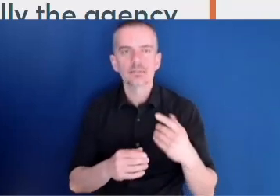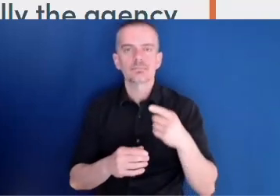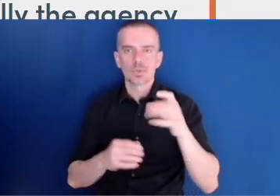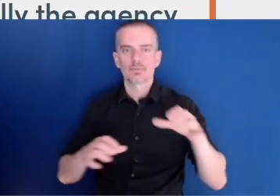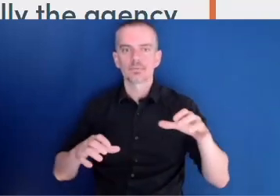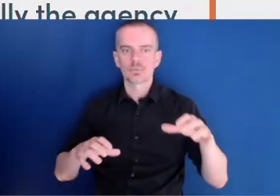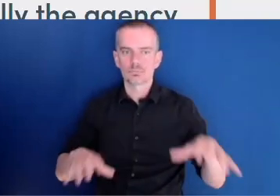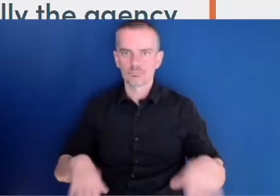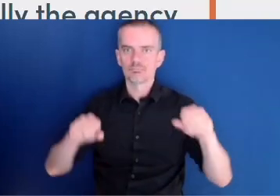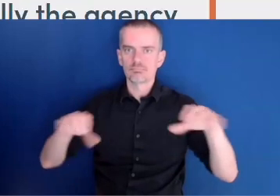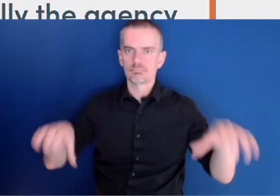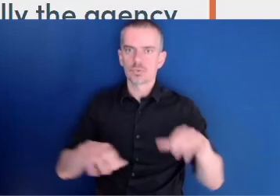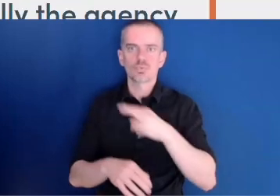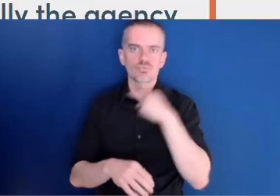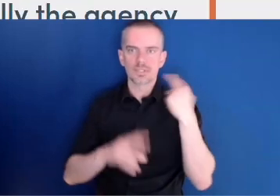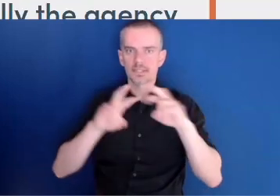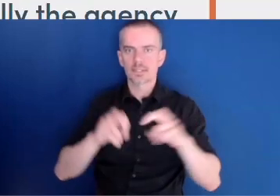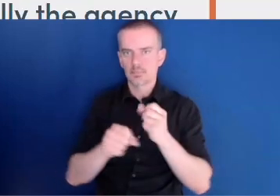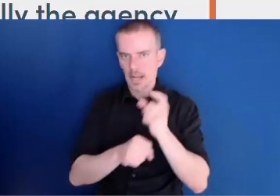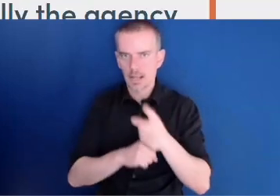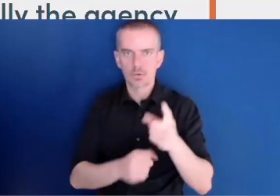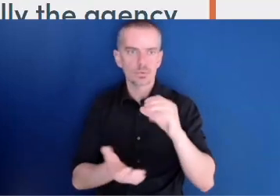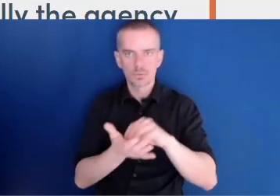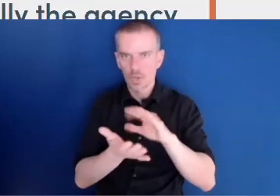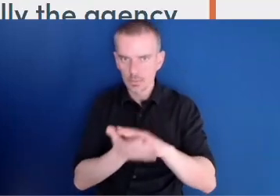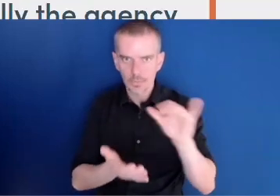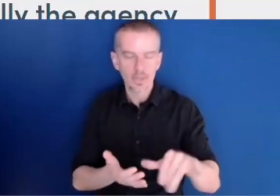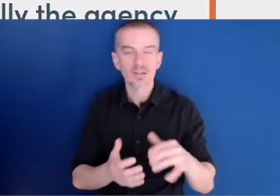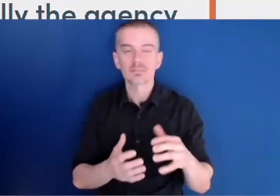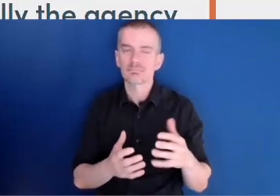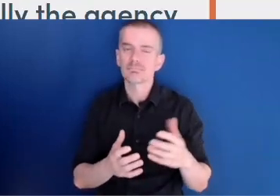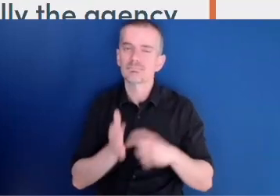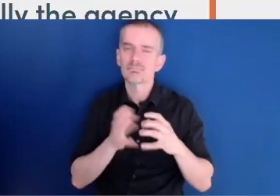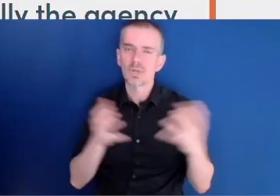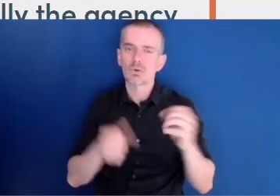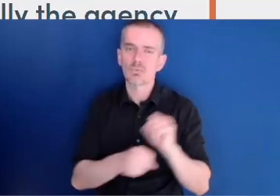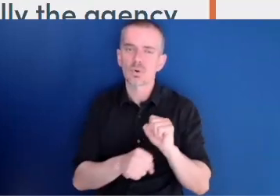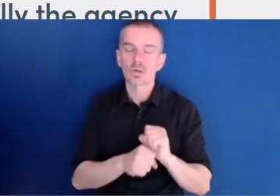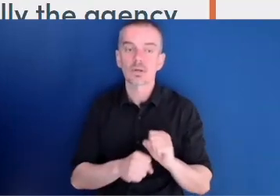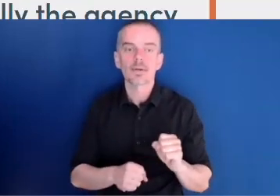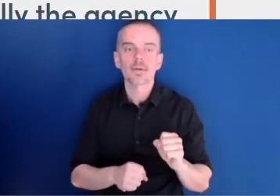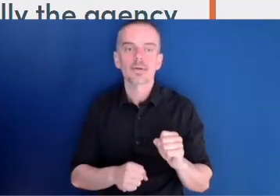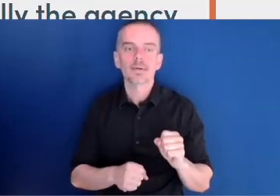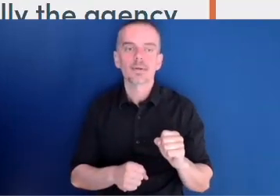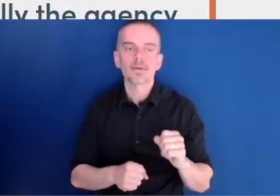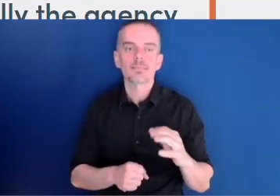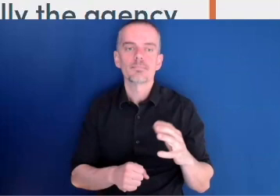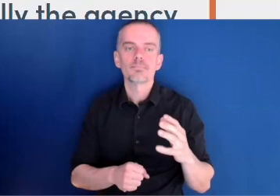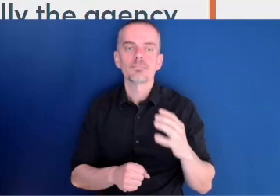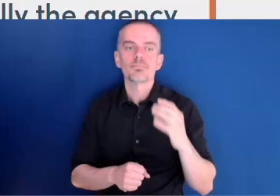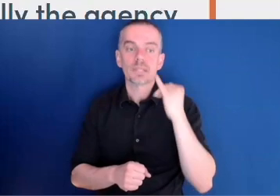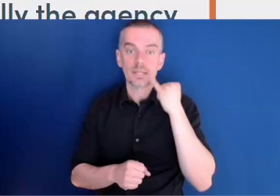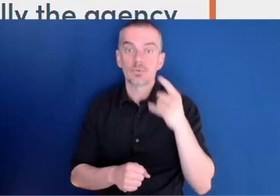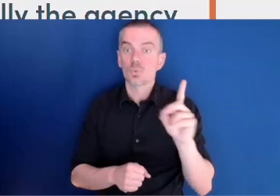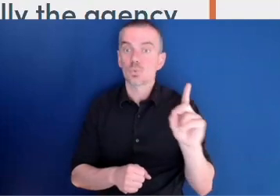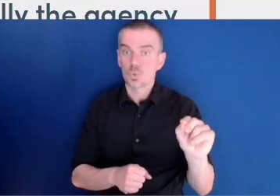risk assessment annually. You need to document it. There's quite a bit of work that goes into it. And if you do those two